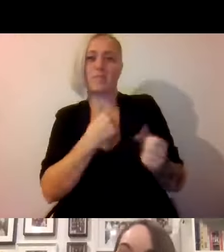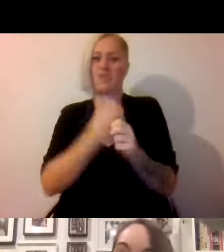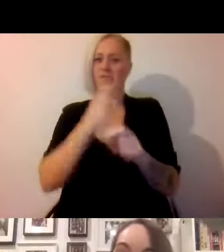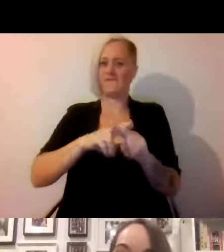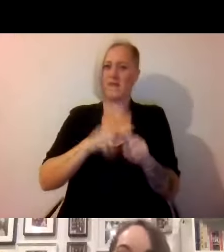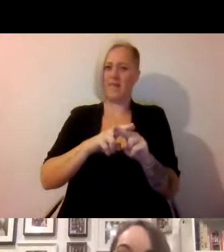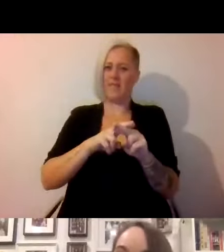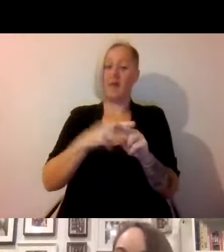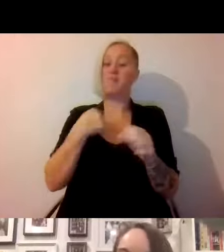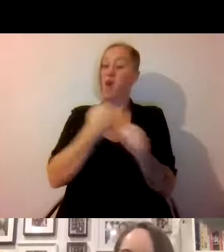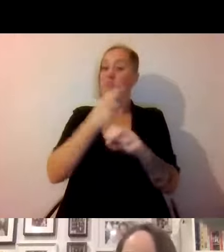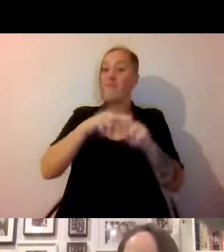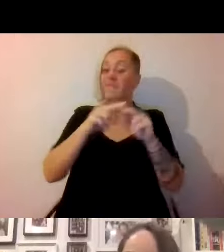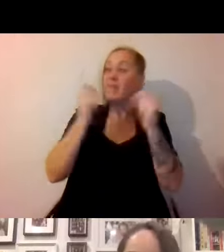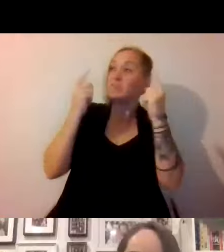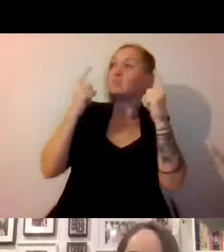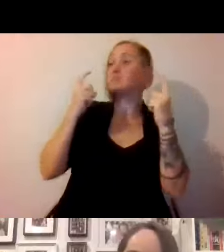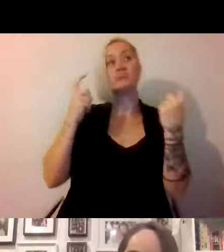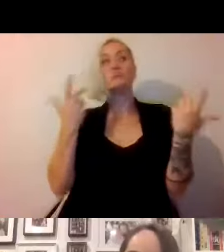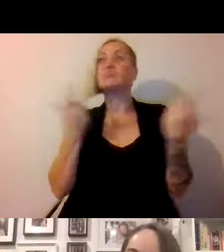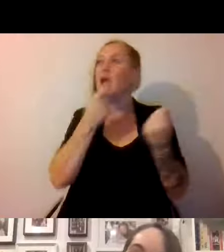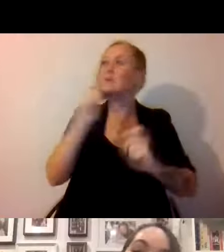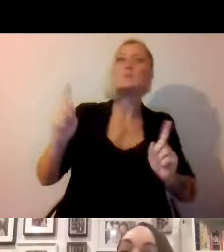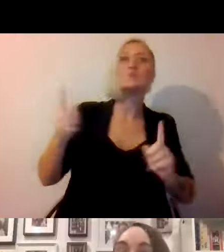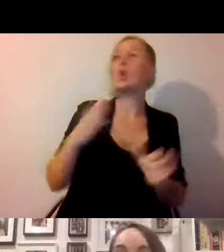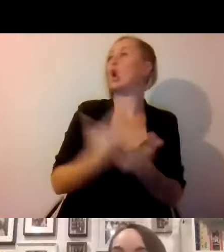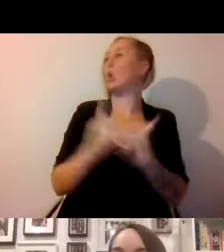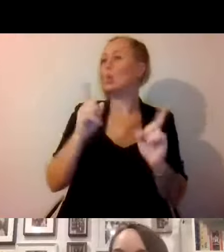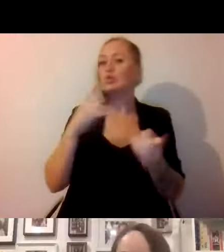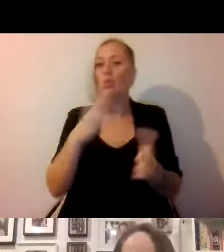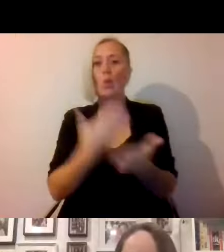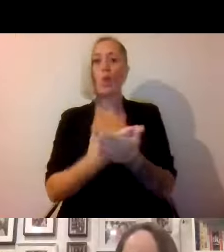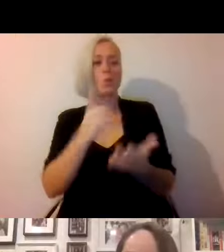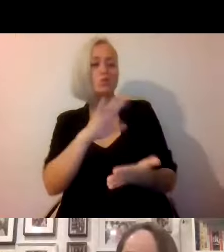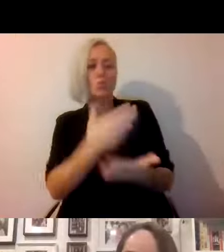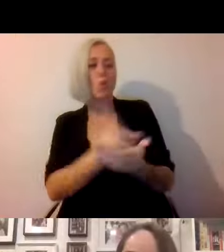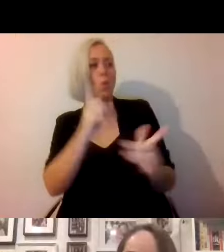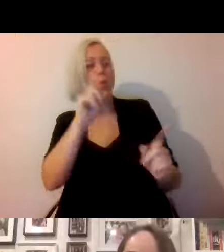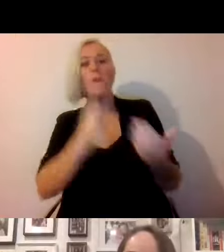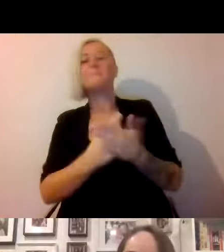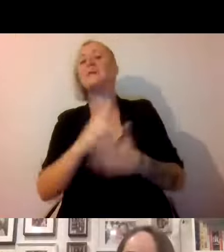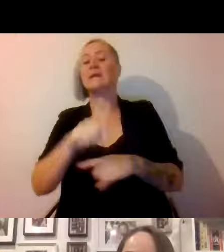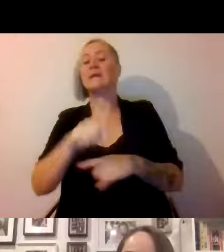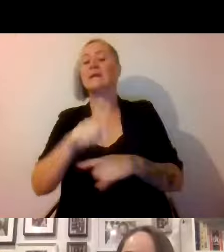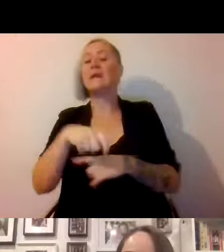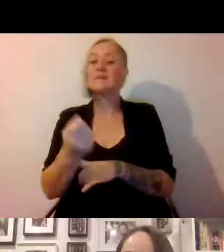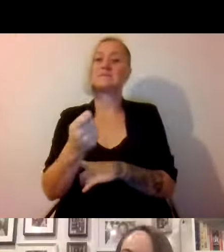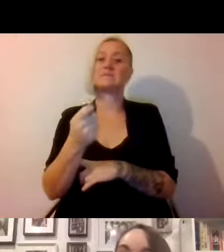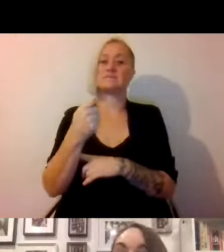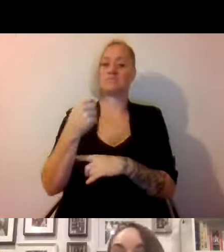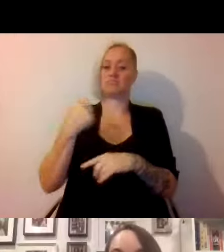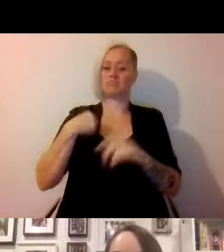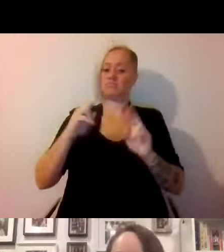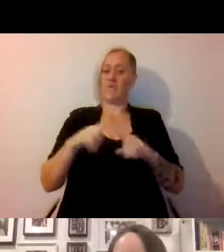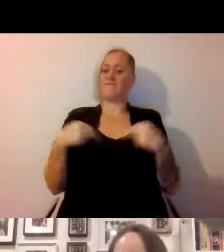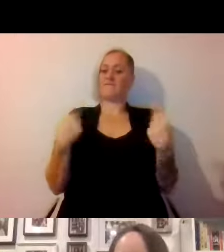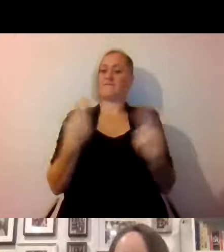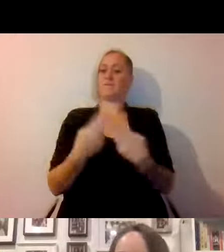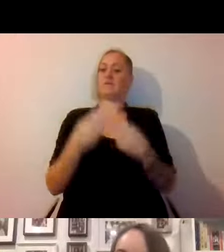was conscious and he was asking repeatedly what was going on and what was going to happen next. And my family